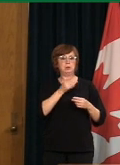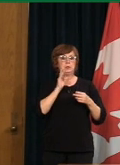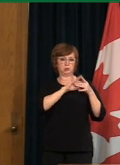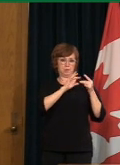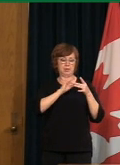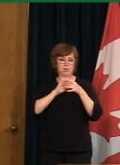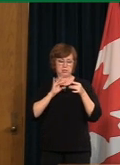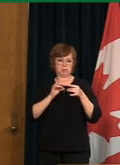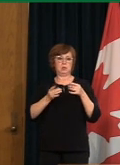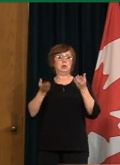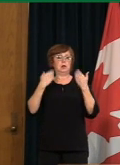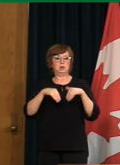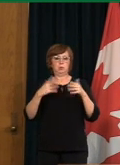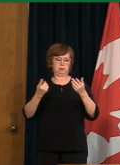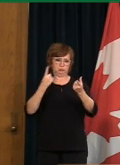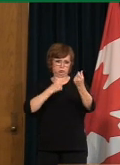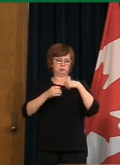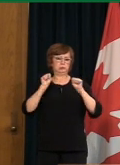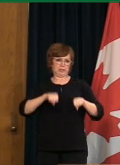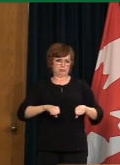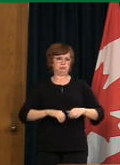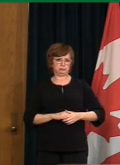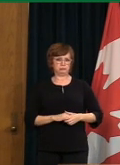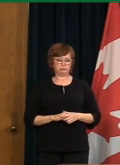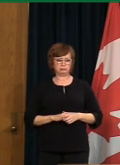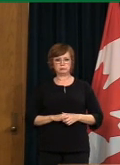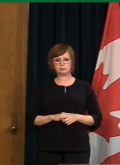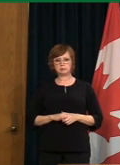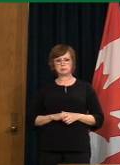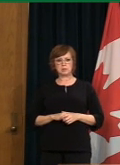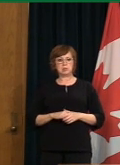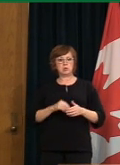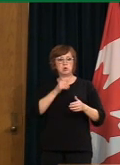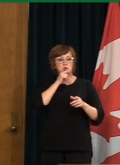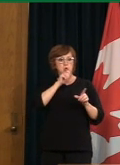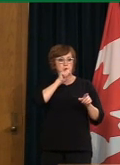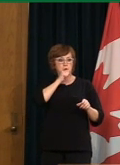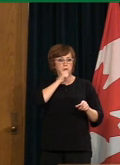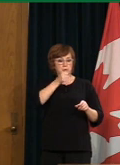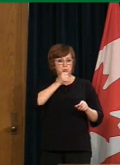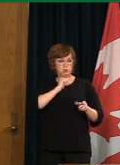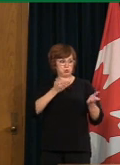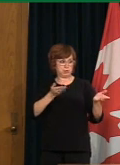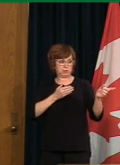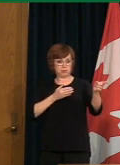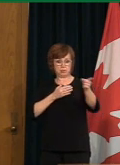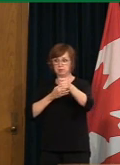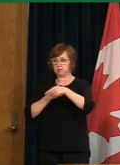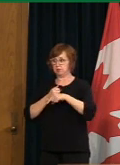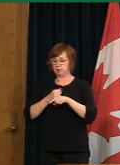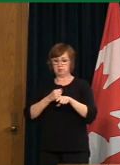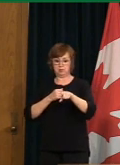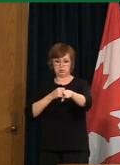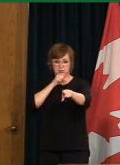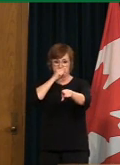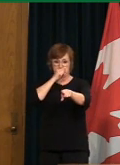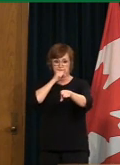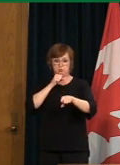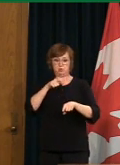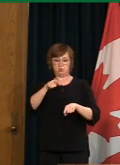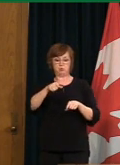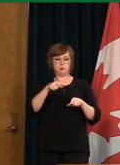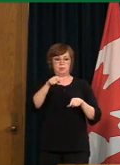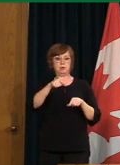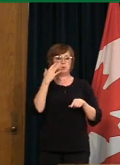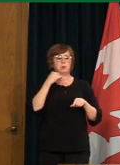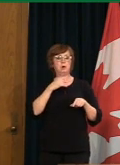opening remarks, followed by time for questions. For reporters in the room, we'll just ask you to direct your questions over to this microphone so the Premier